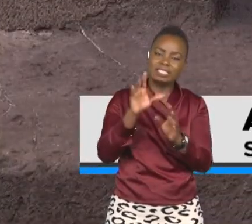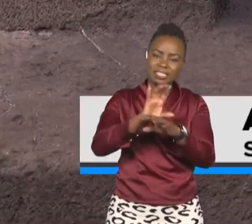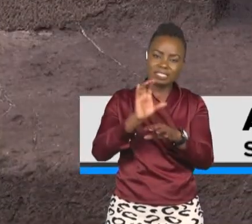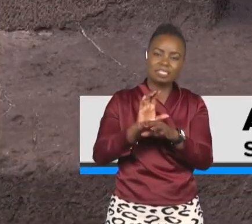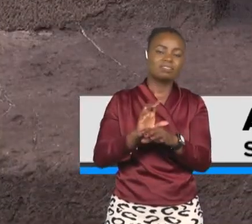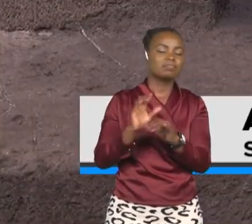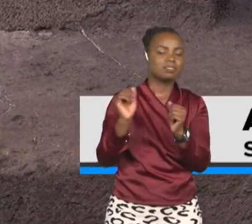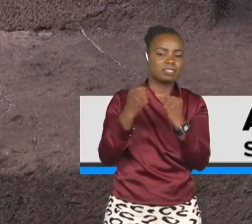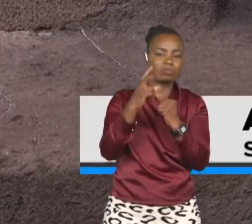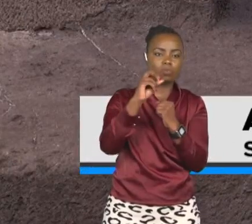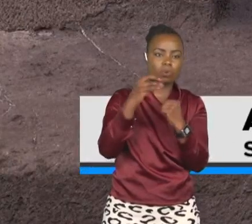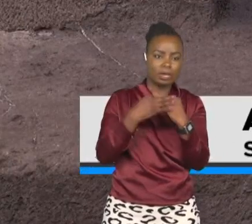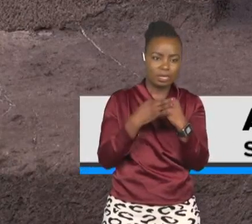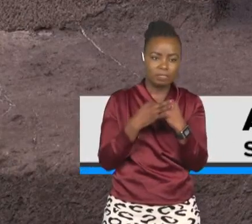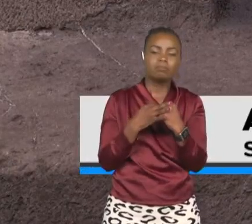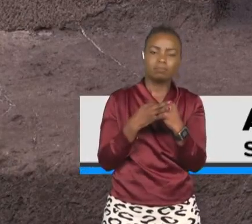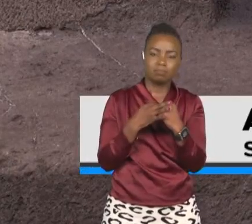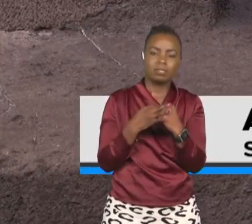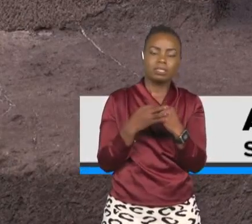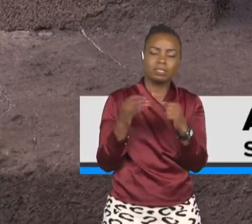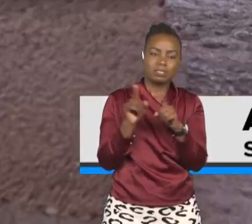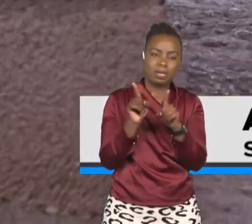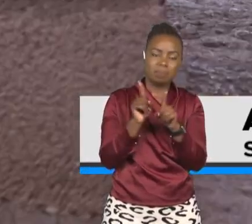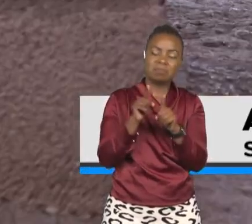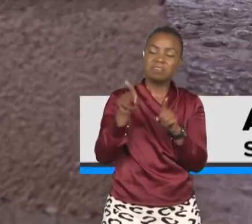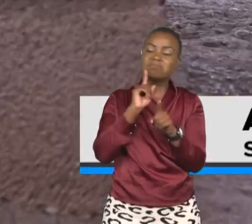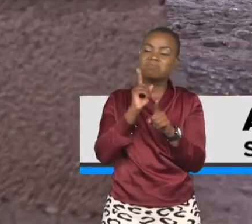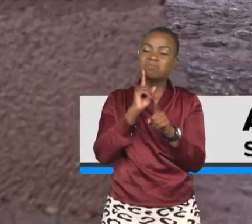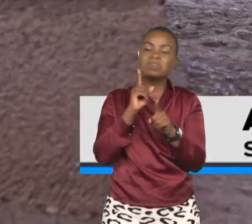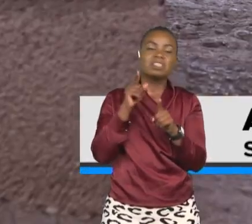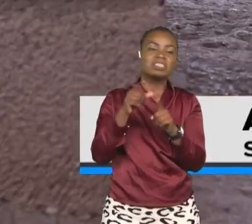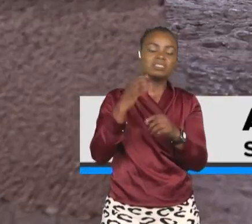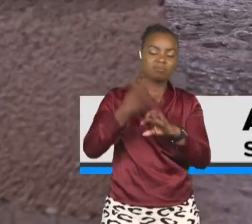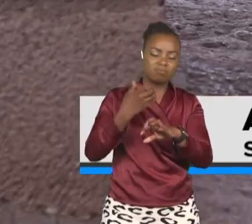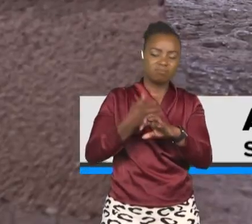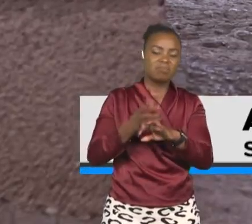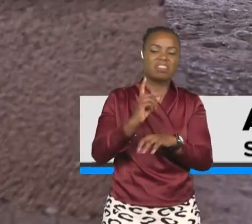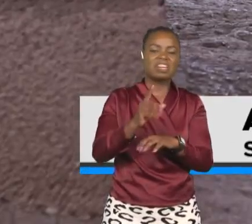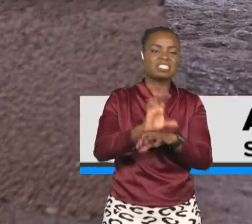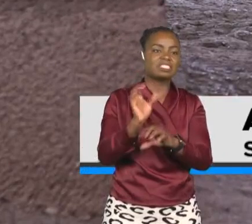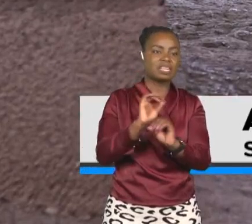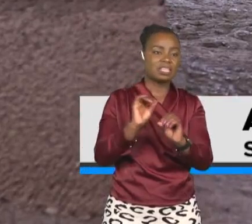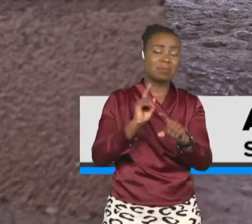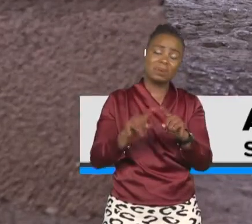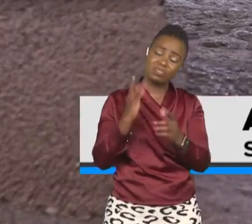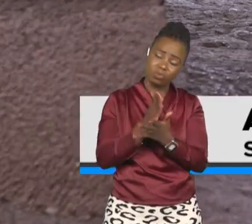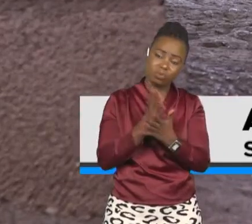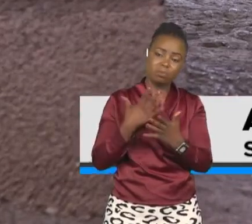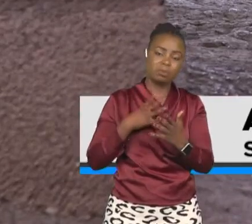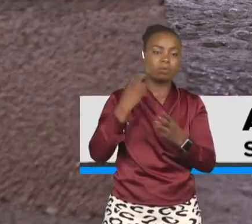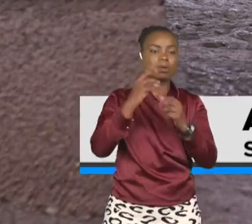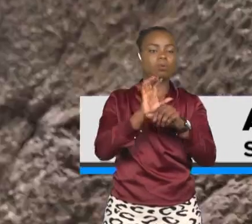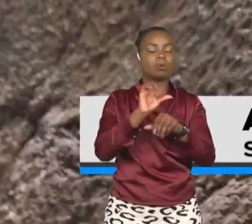to keep off rains of the churches pose no threat, but the structures have nonetheless become a symbol of the neglect Lalibela residents